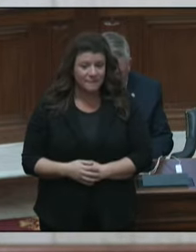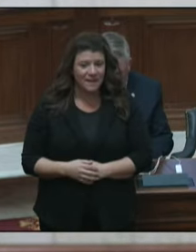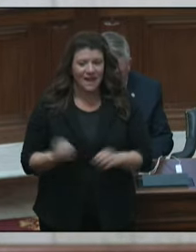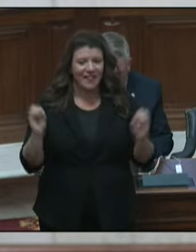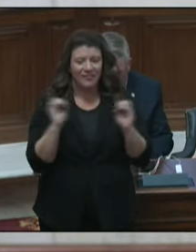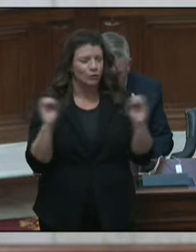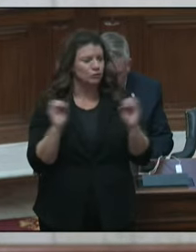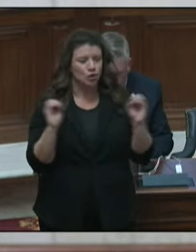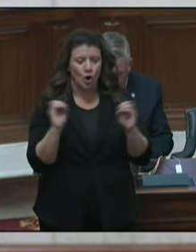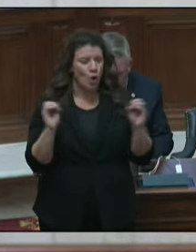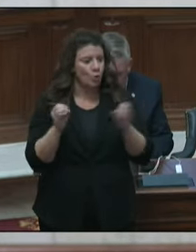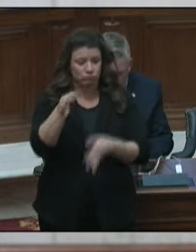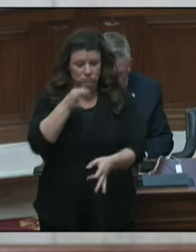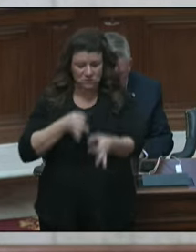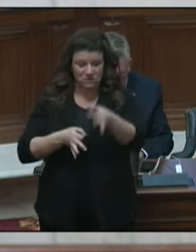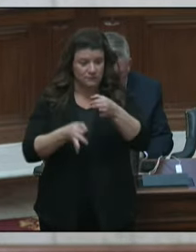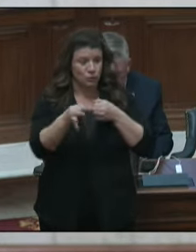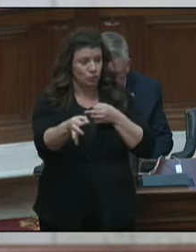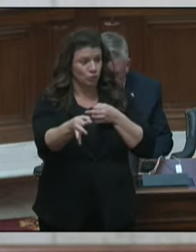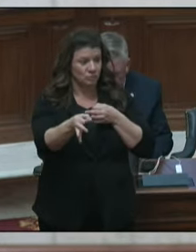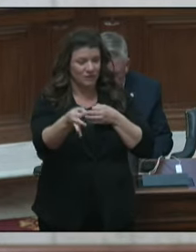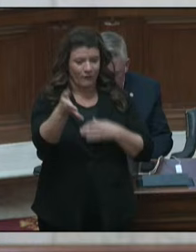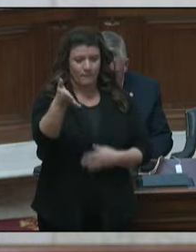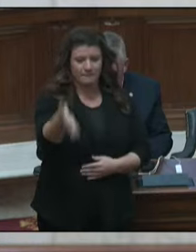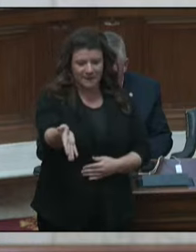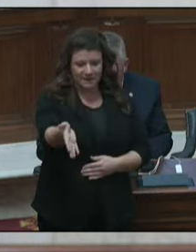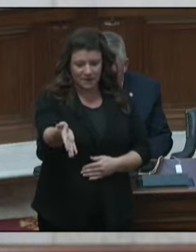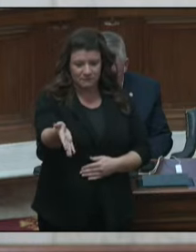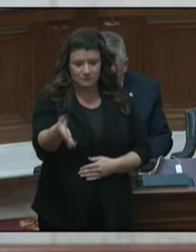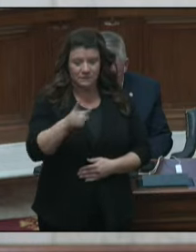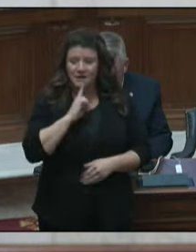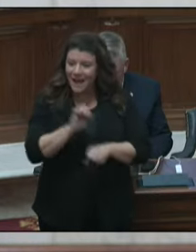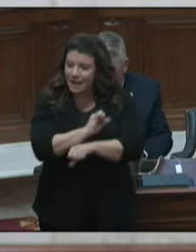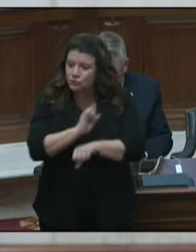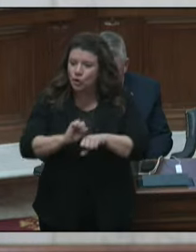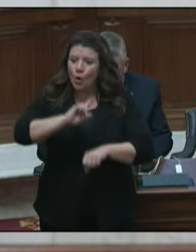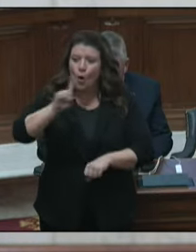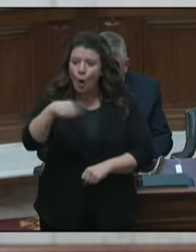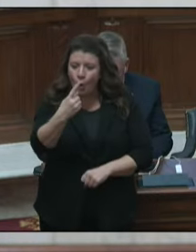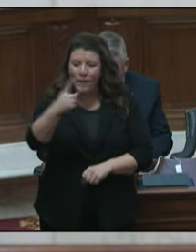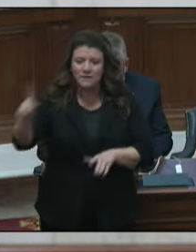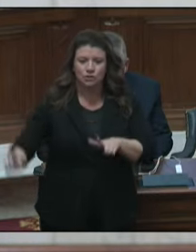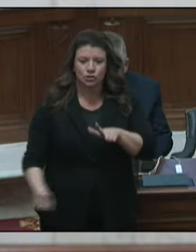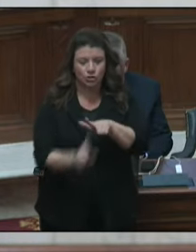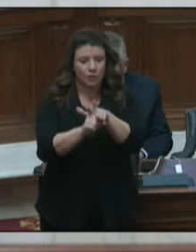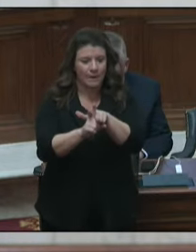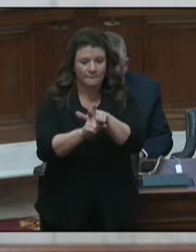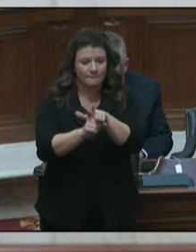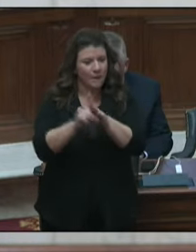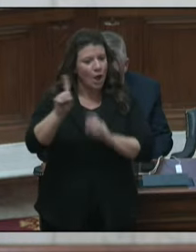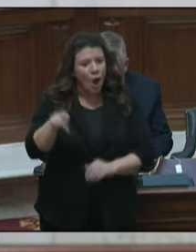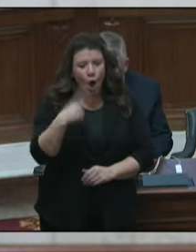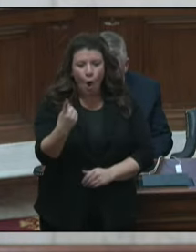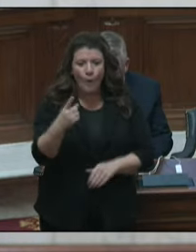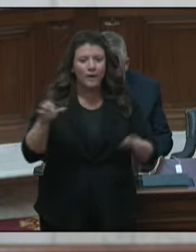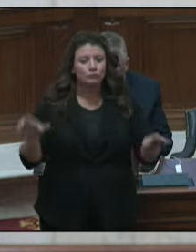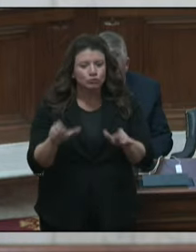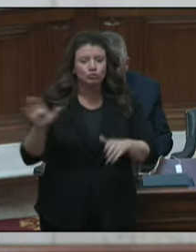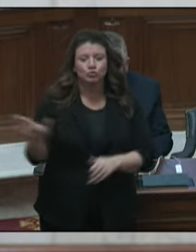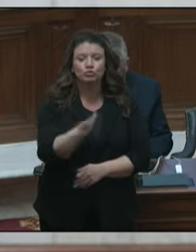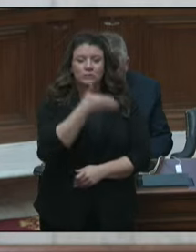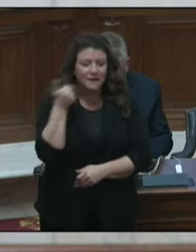no substitute for being there. Absolutely, always showing up. Always giving your